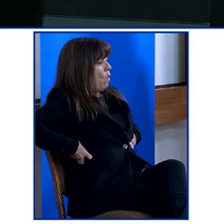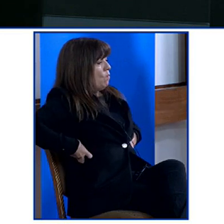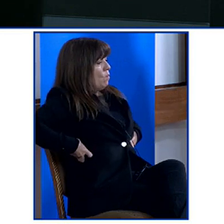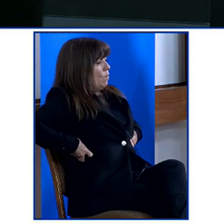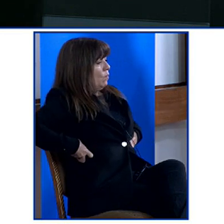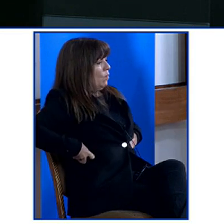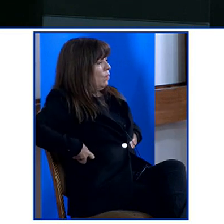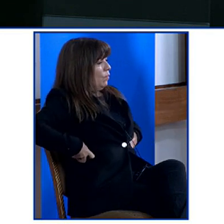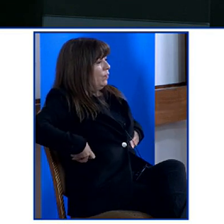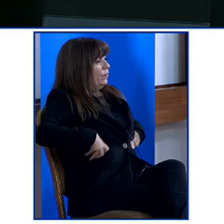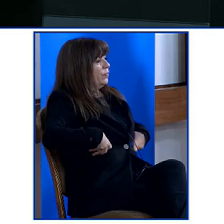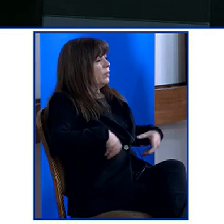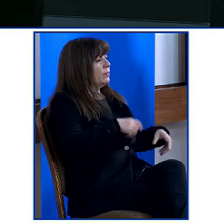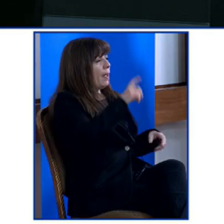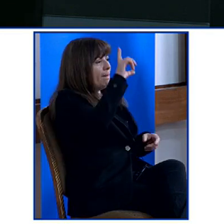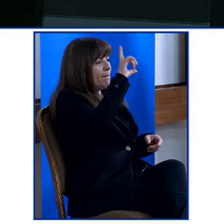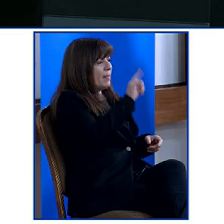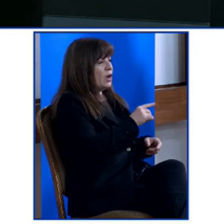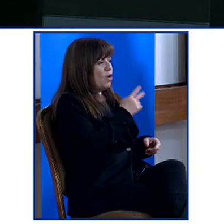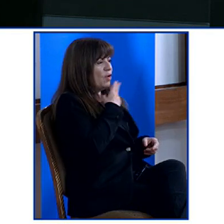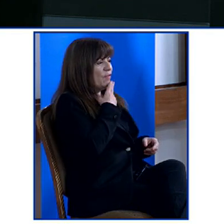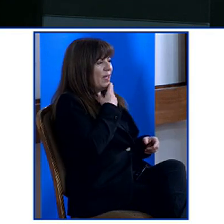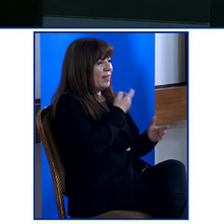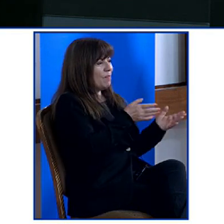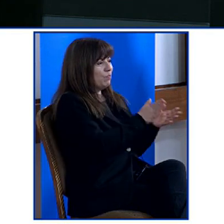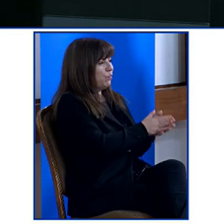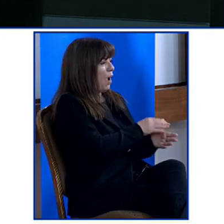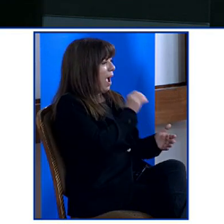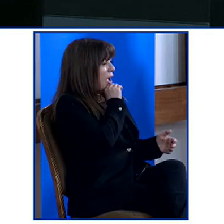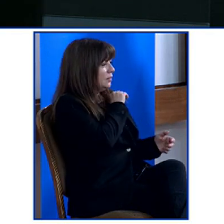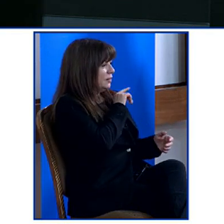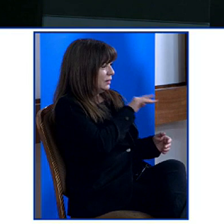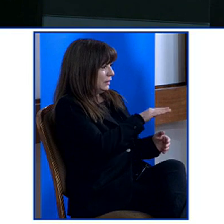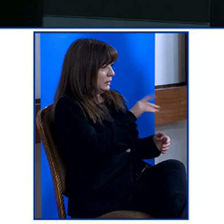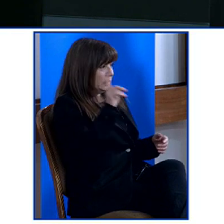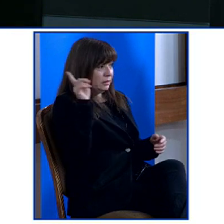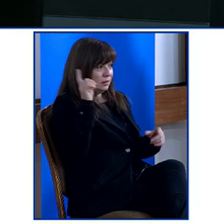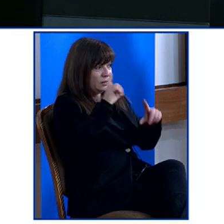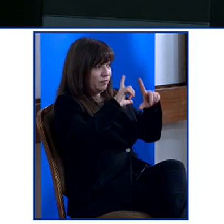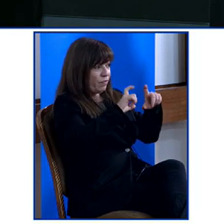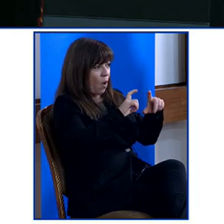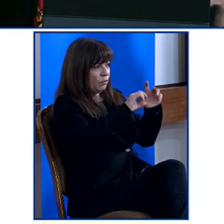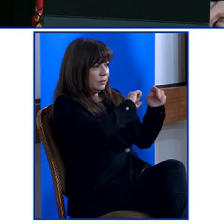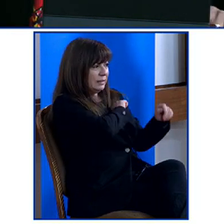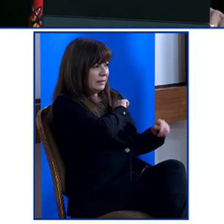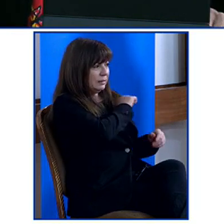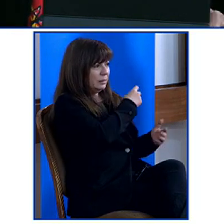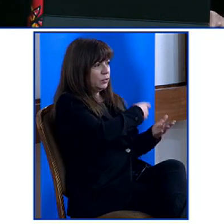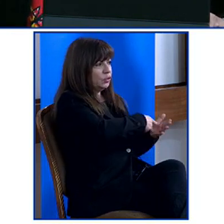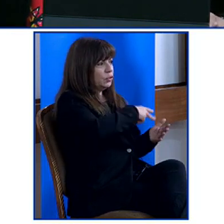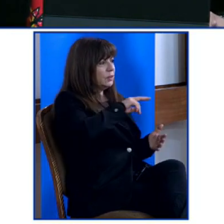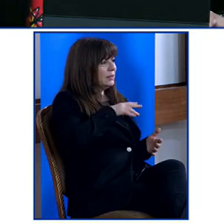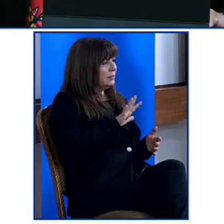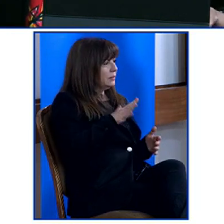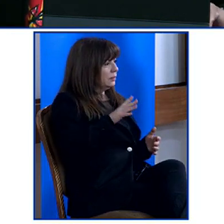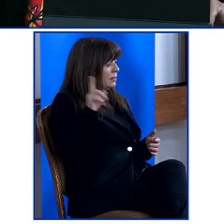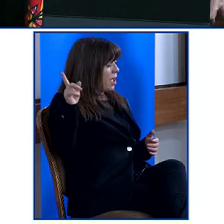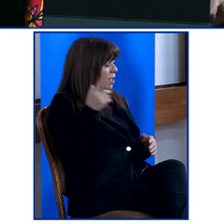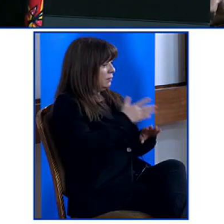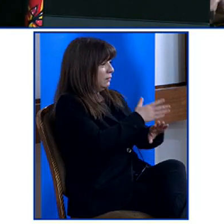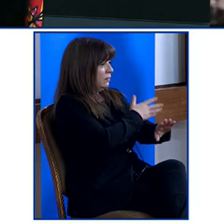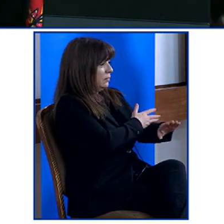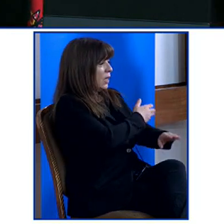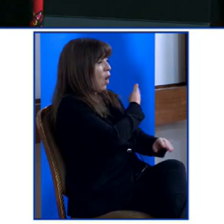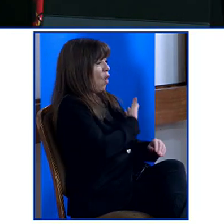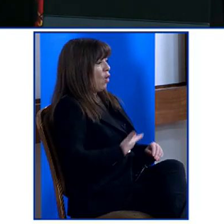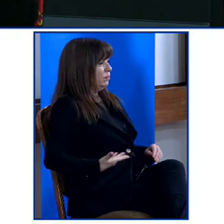This is a picture of Santiago, shrouded in smog in 2015. This is before the government launched the campaign